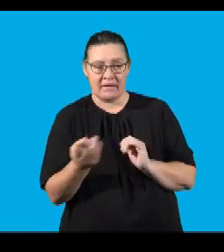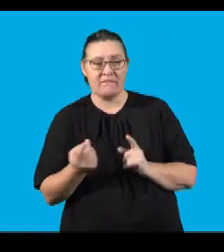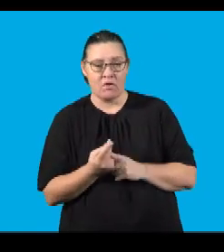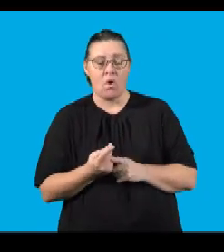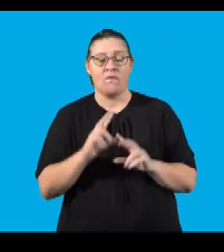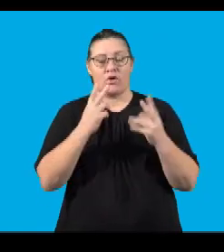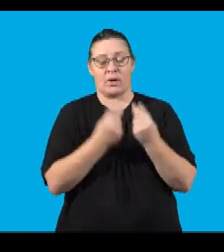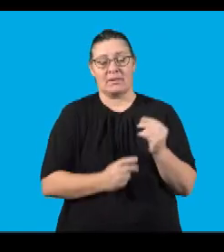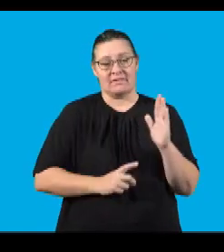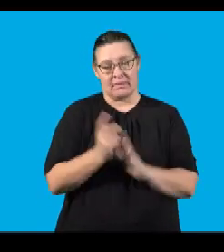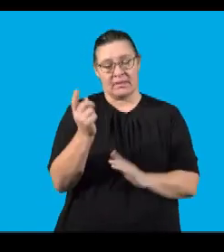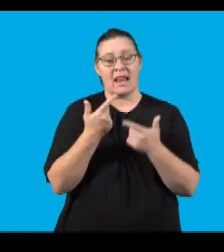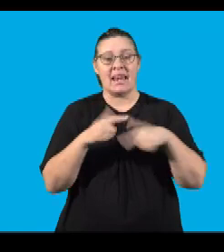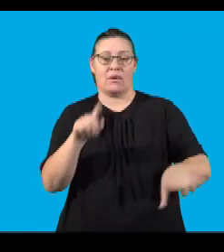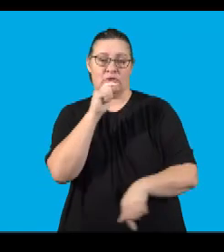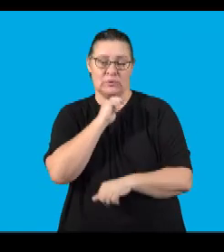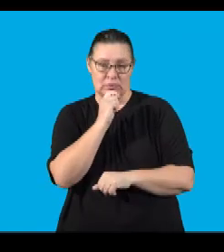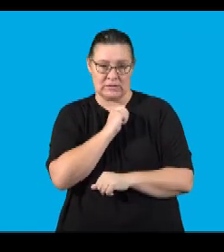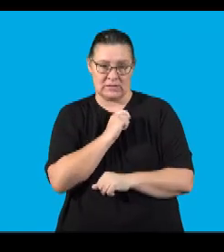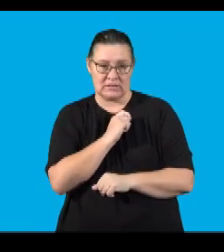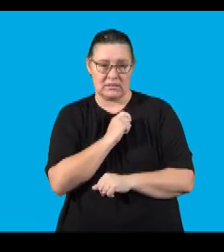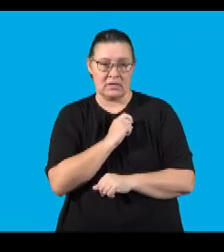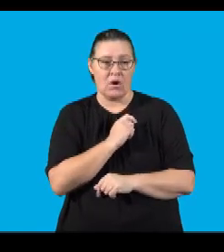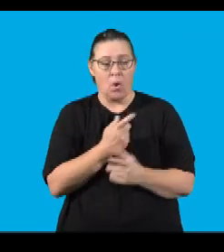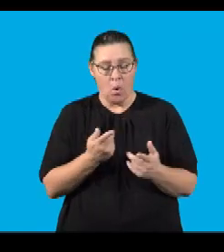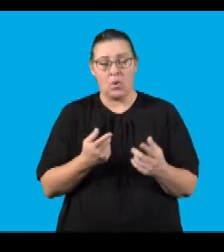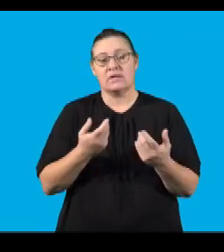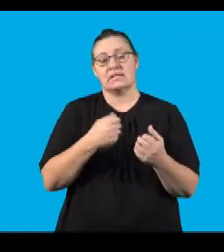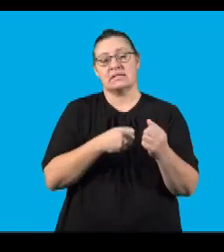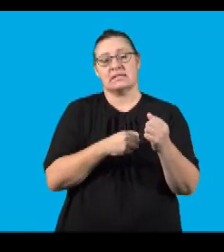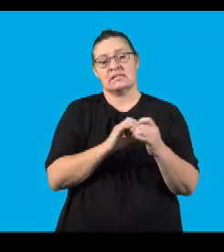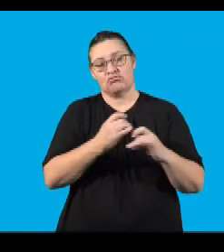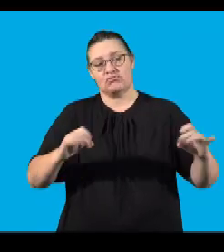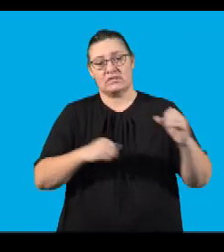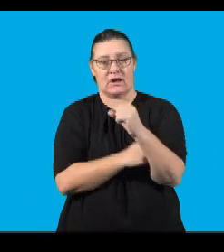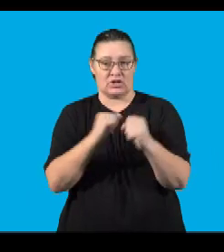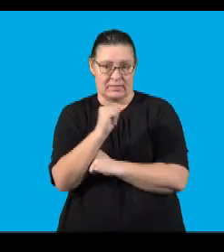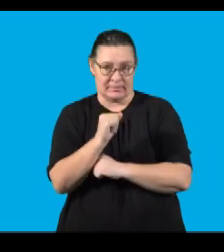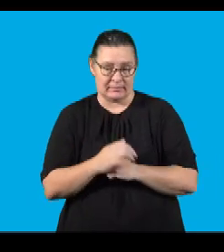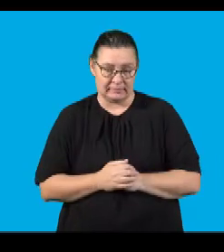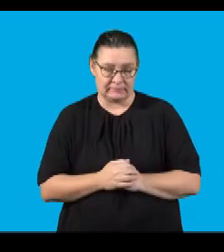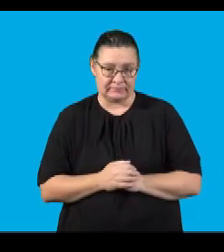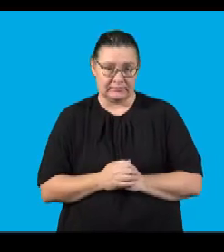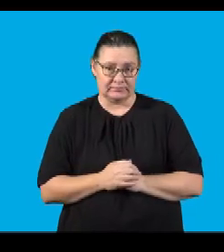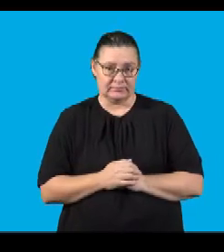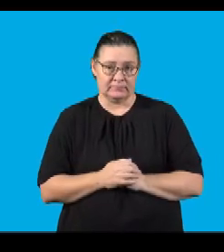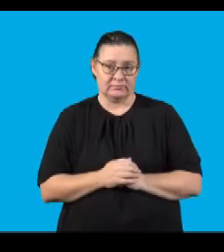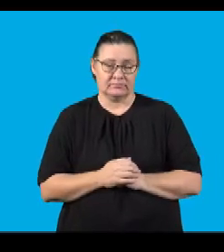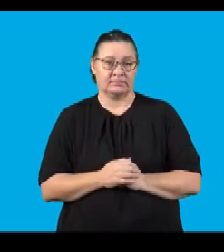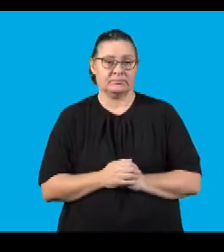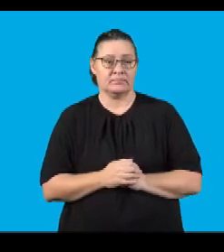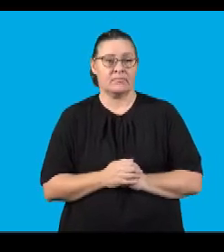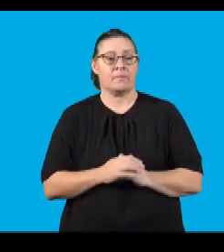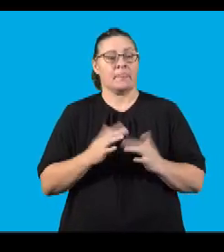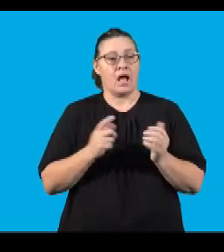vocabulary development and language use or sentence structures. The last question in